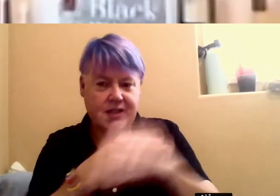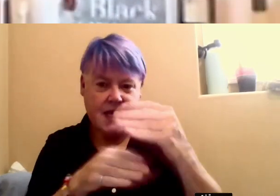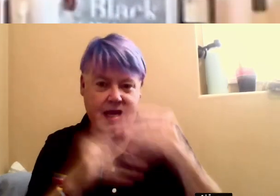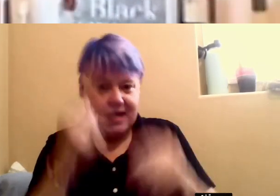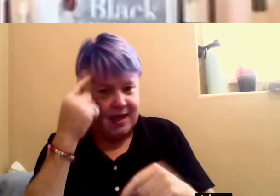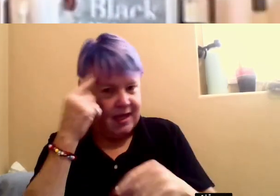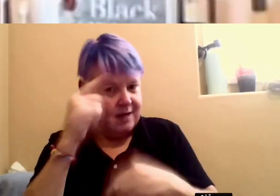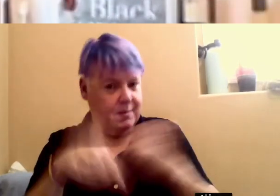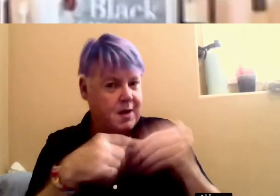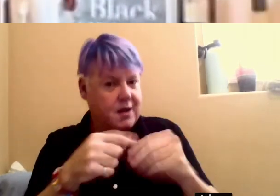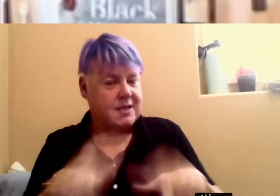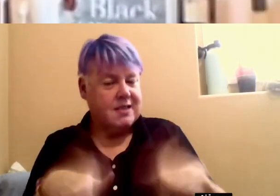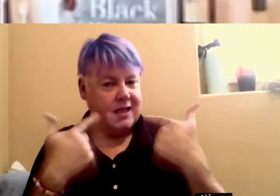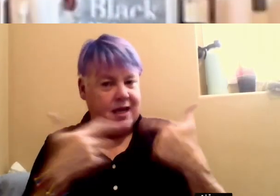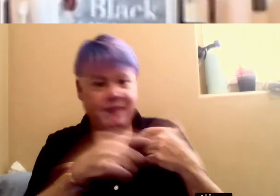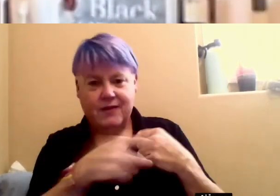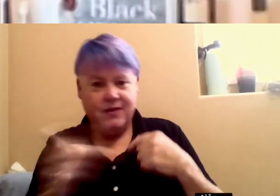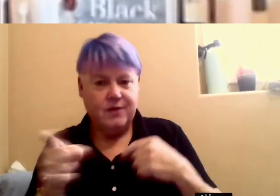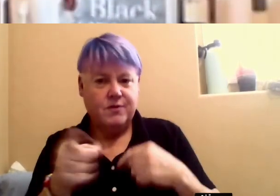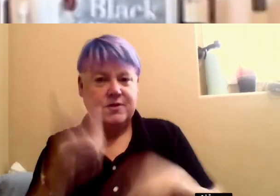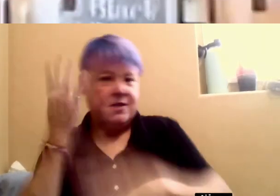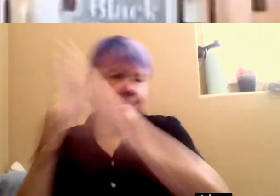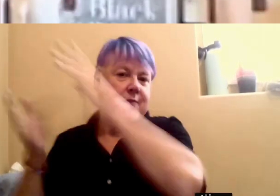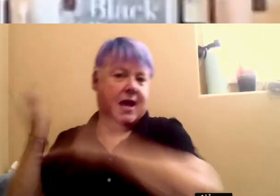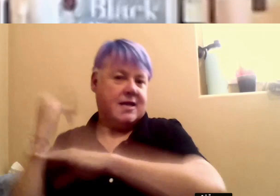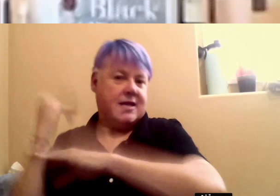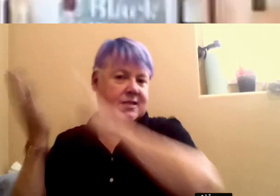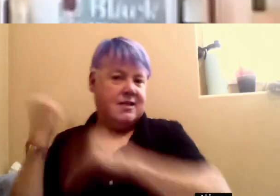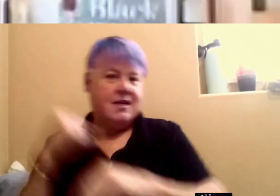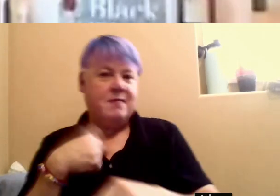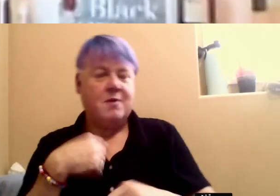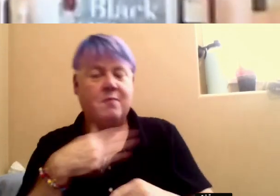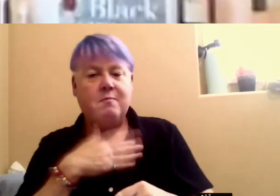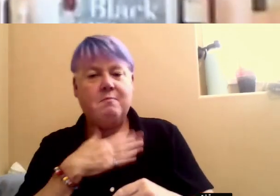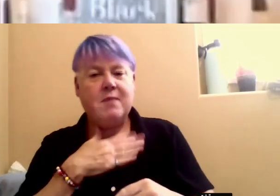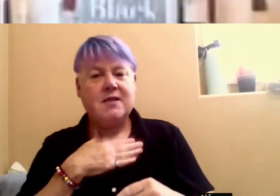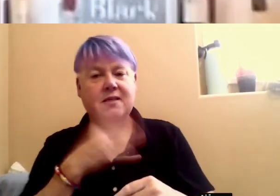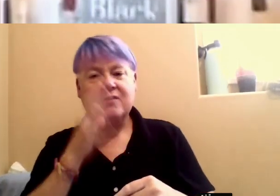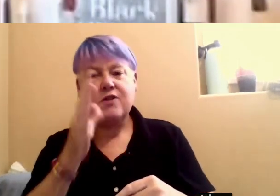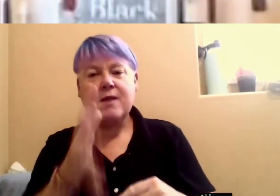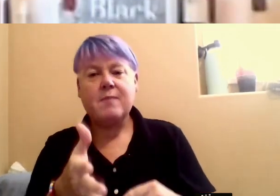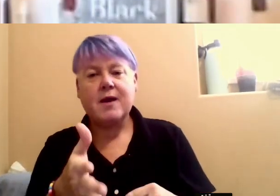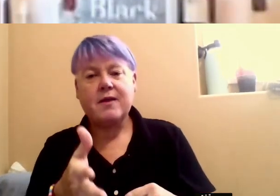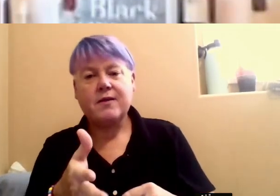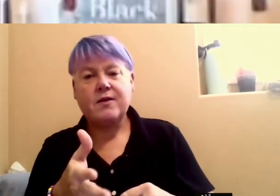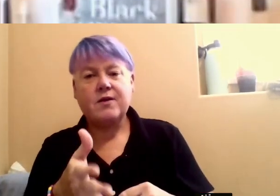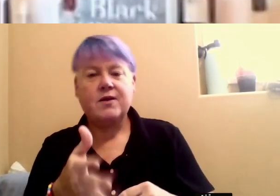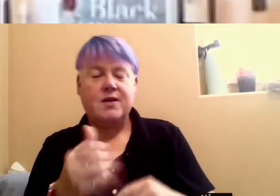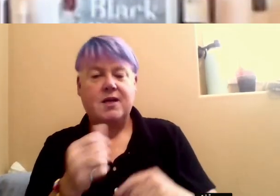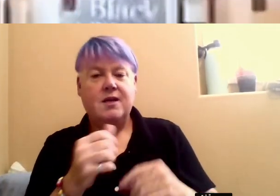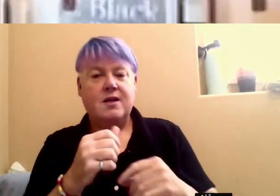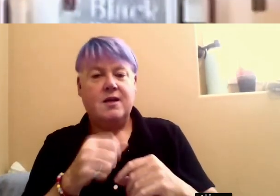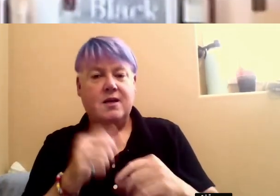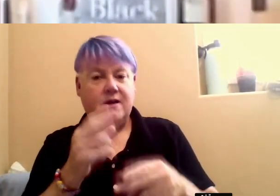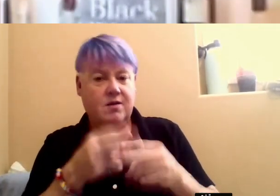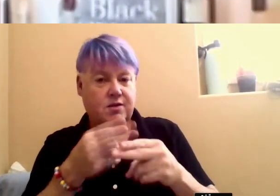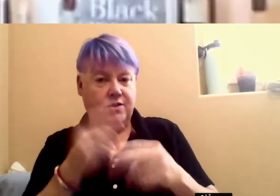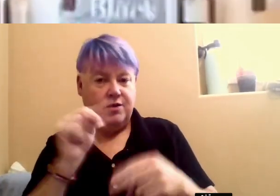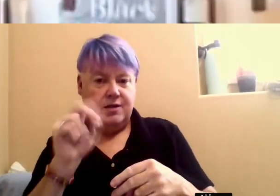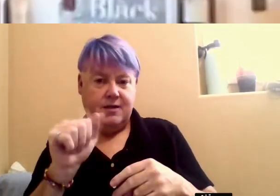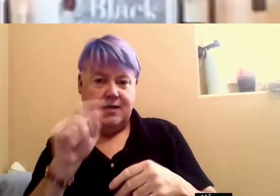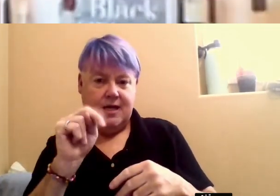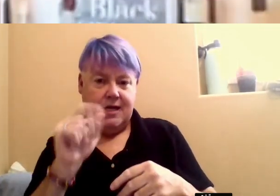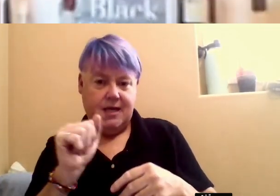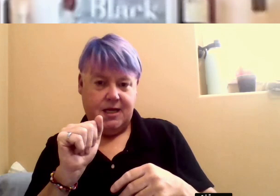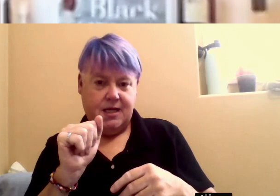and the lives of those who came before him, about my paternal grandmother, Sarah Robertson. I called her Nana. That's one